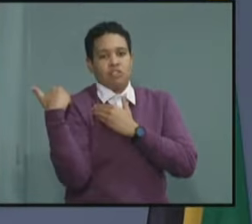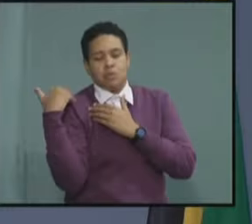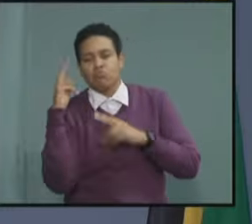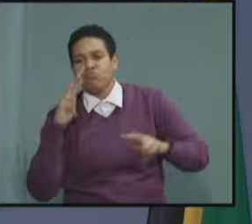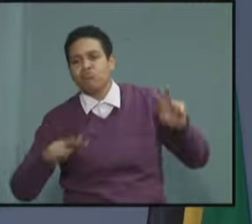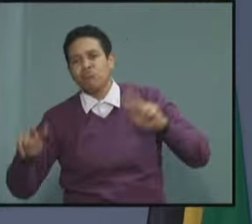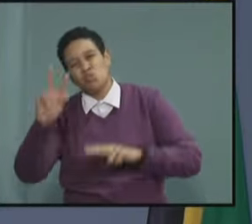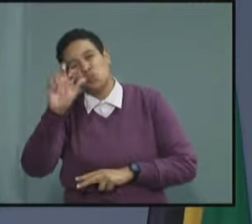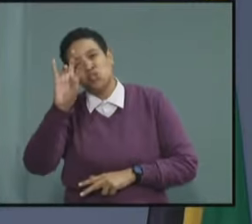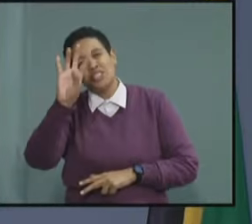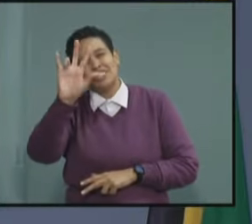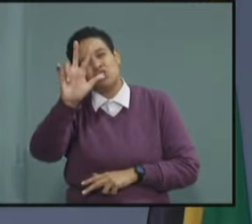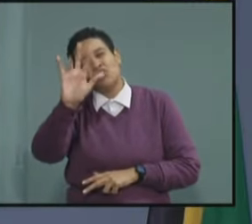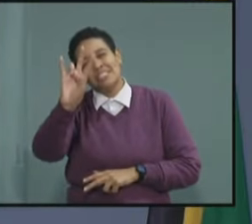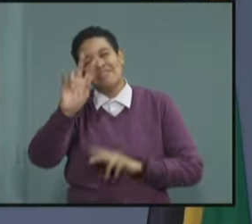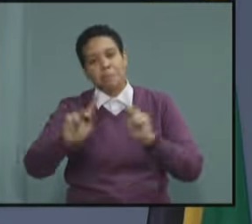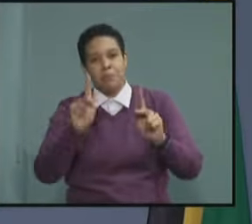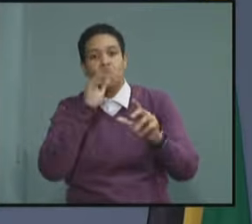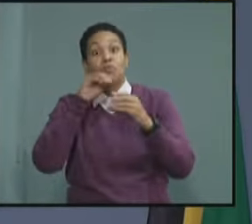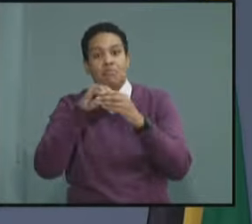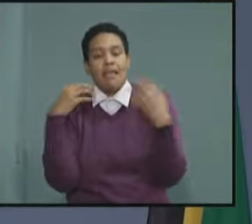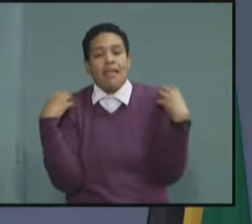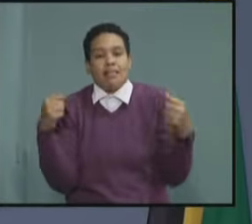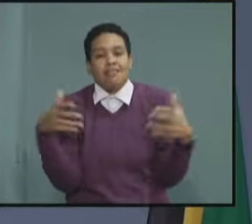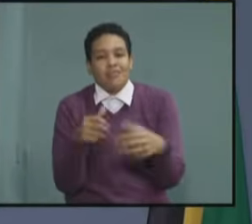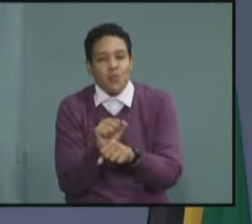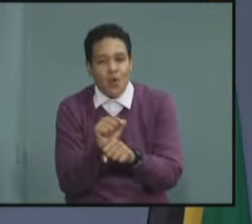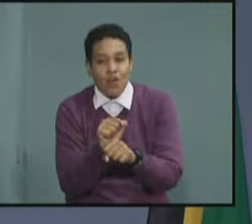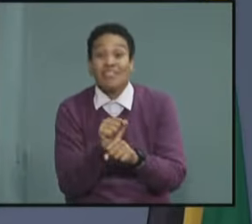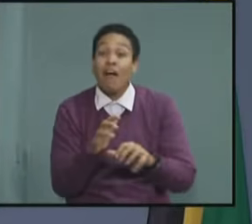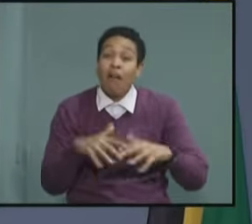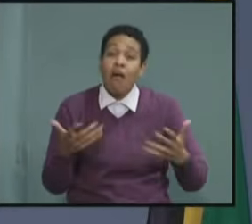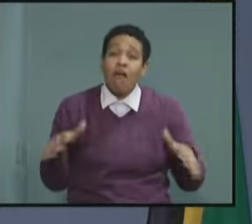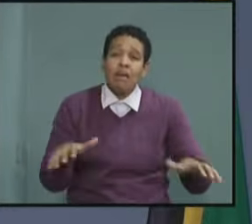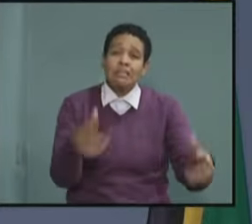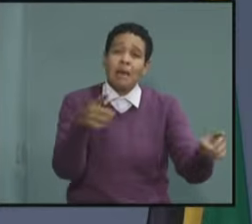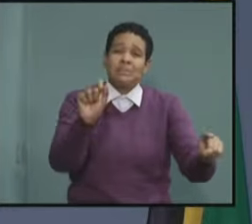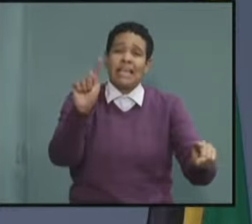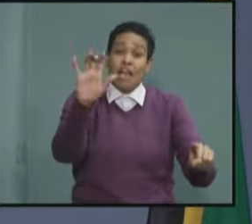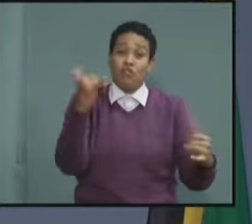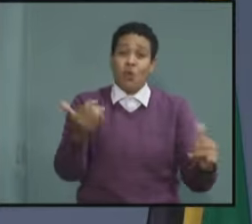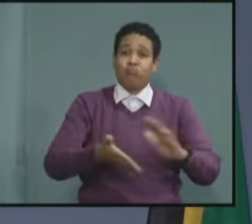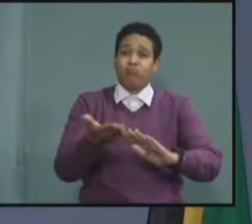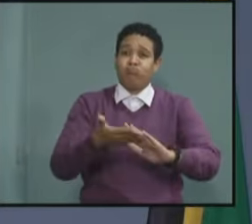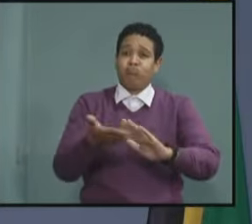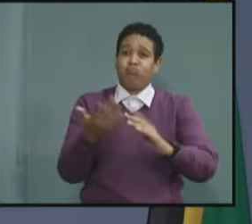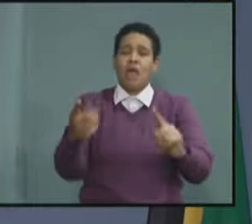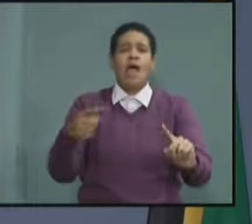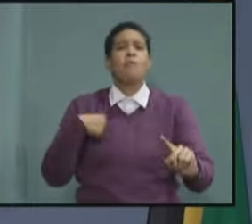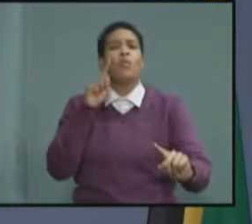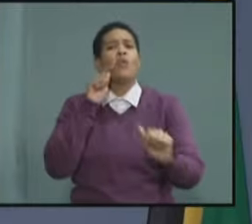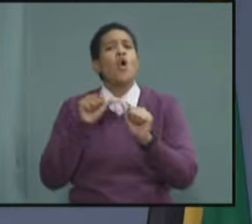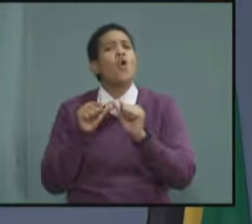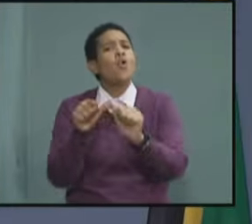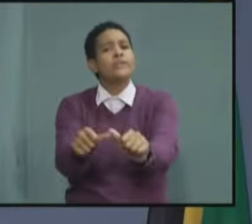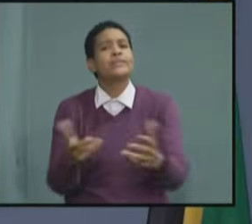A lot of activity taking place now in St. Catherine as we speak, and will continue over the days to